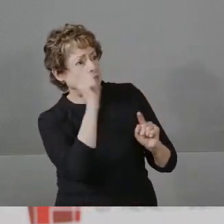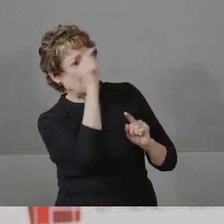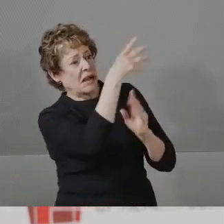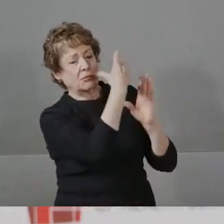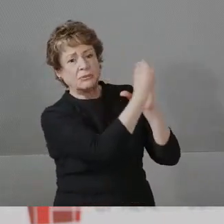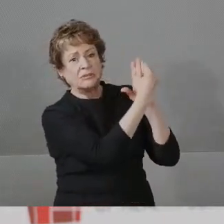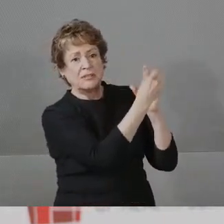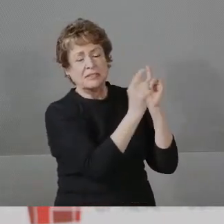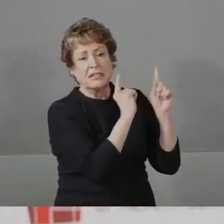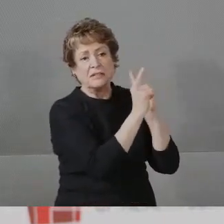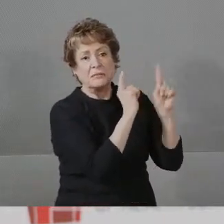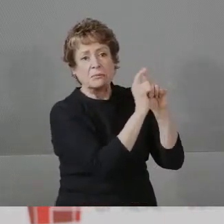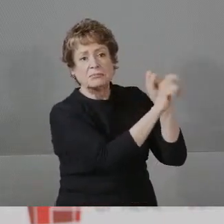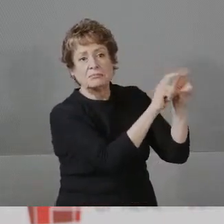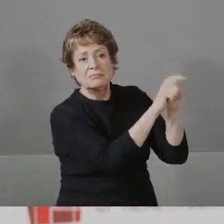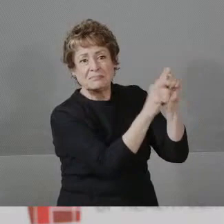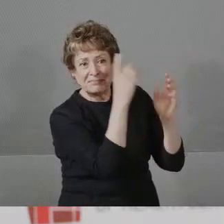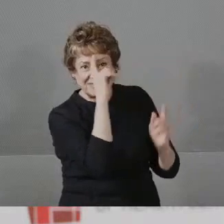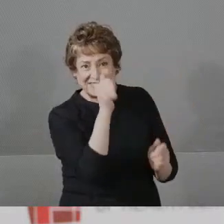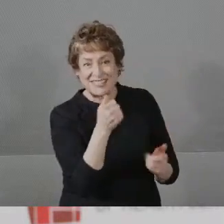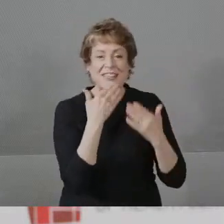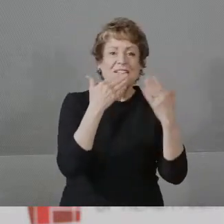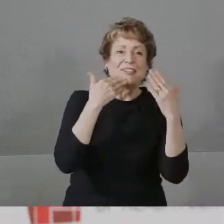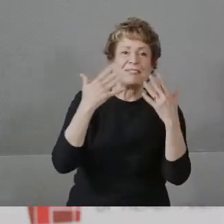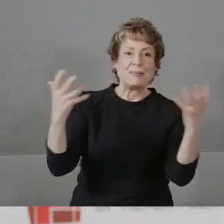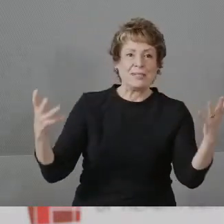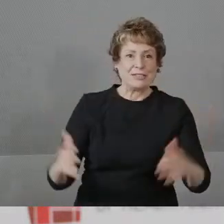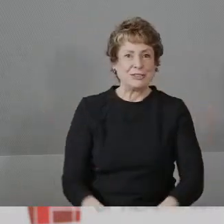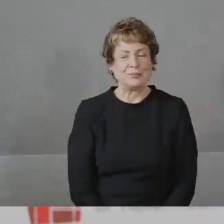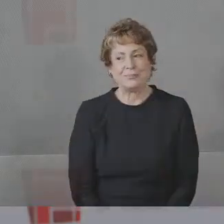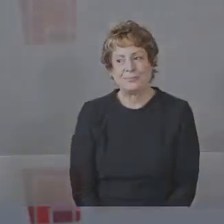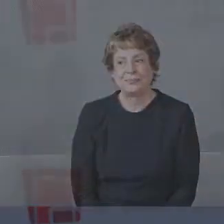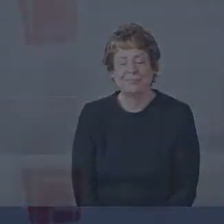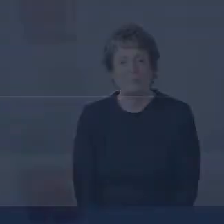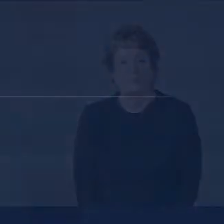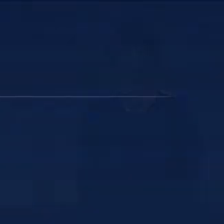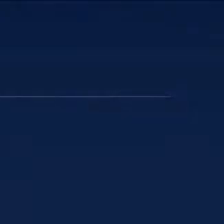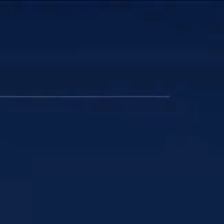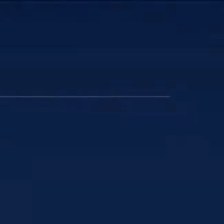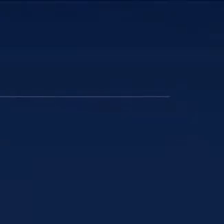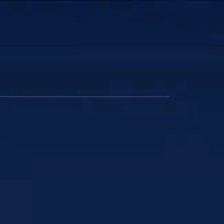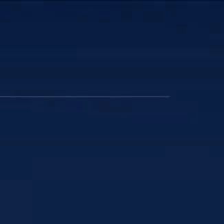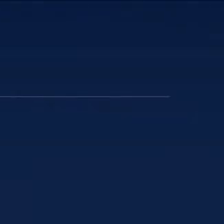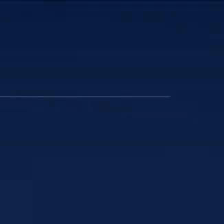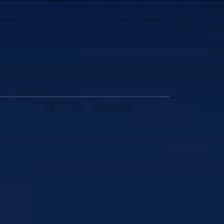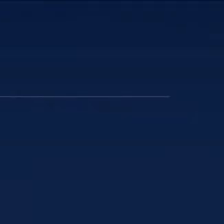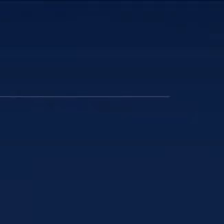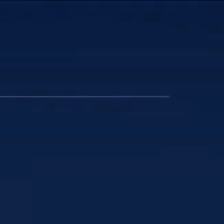You were good. There's your record. I can give everybody records.